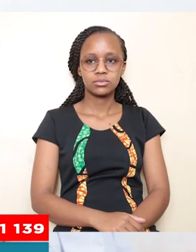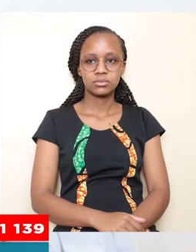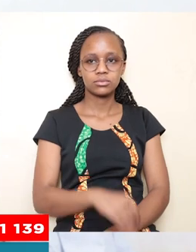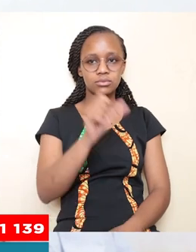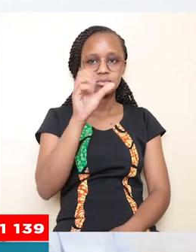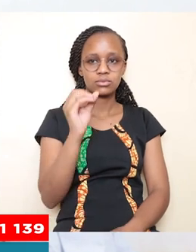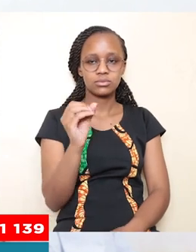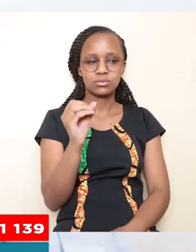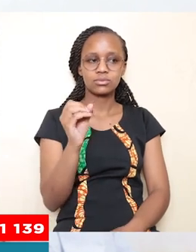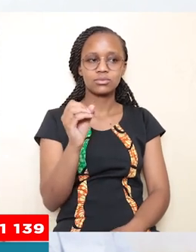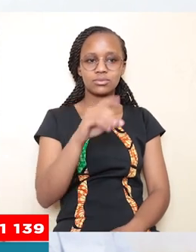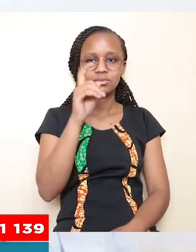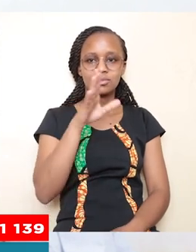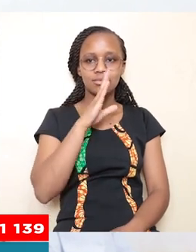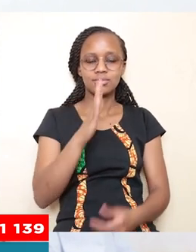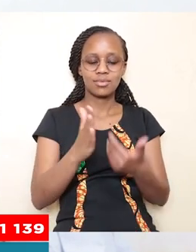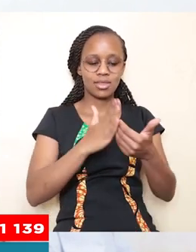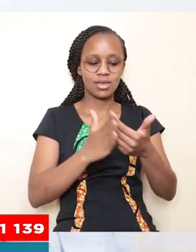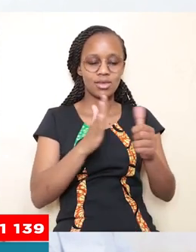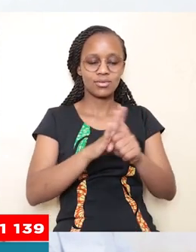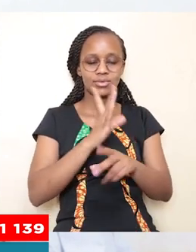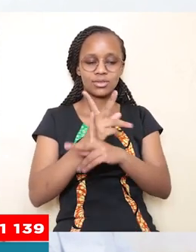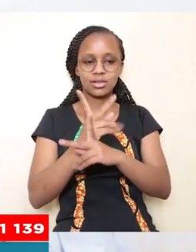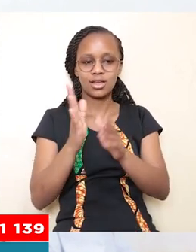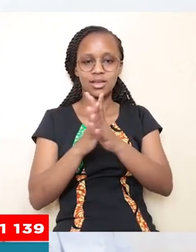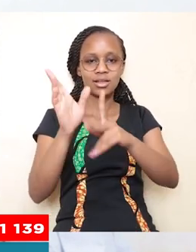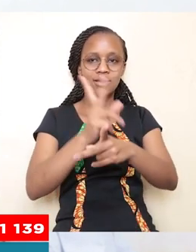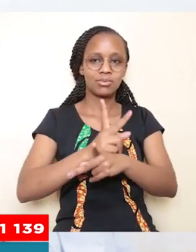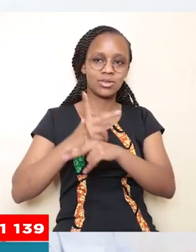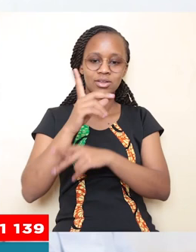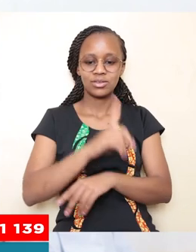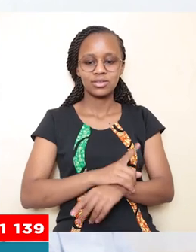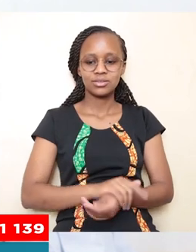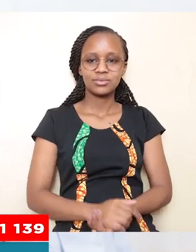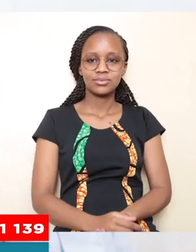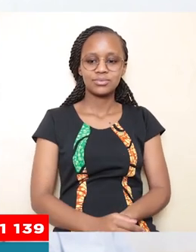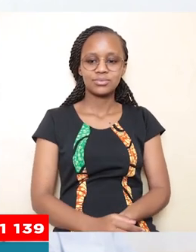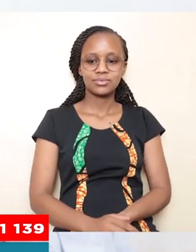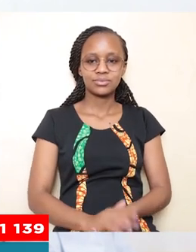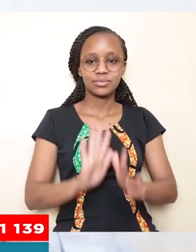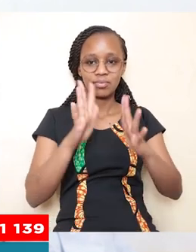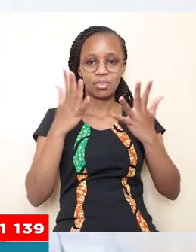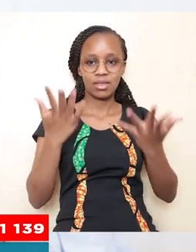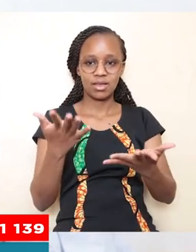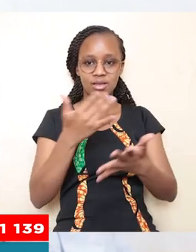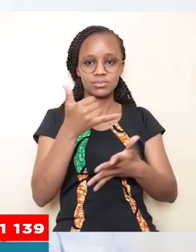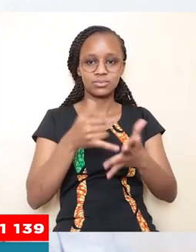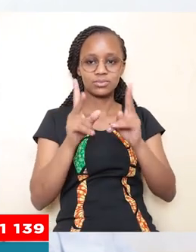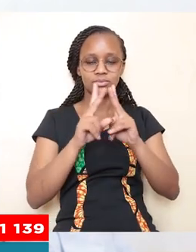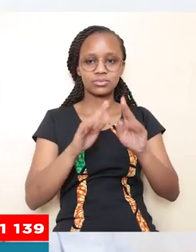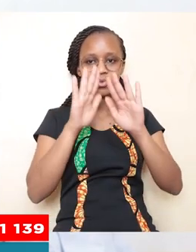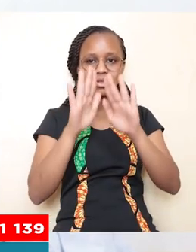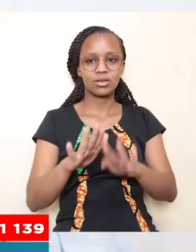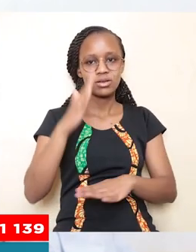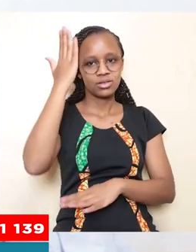So it must be cherished and protected. However, it is important